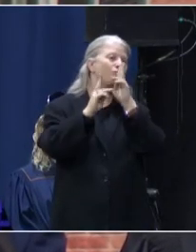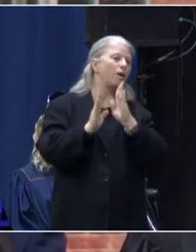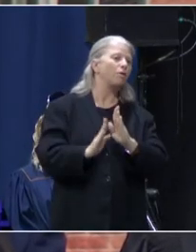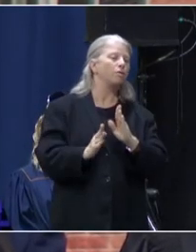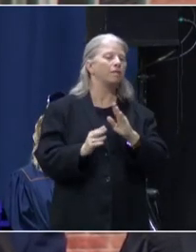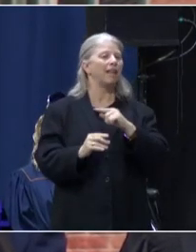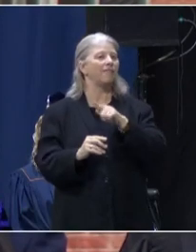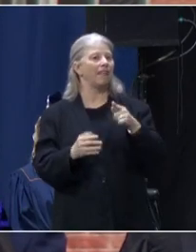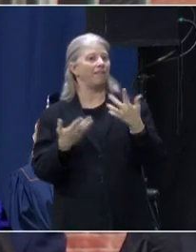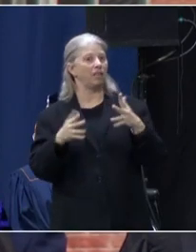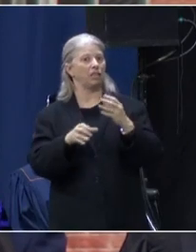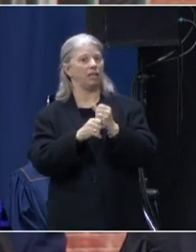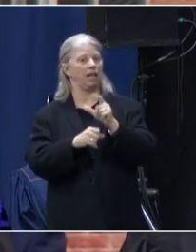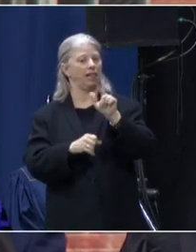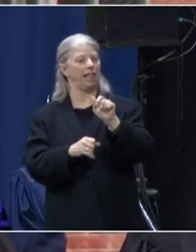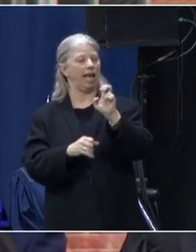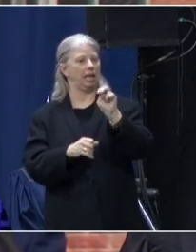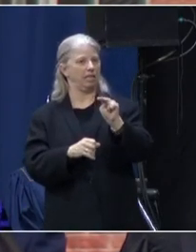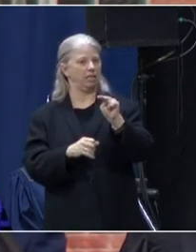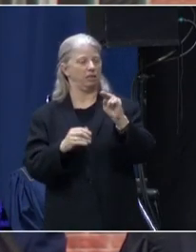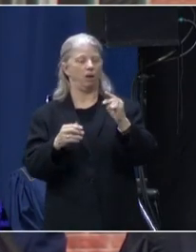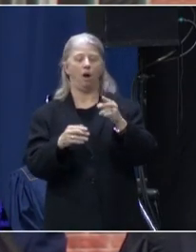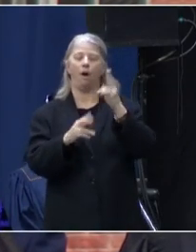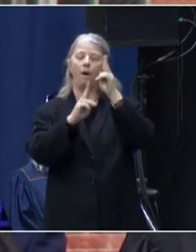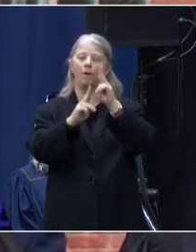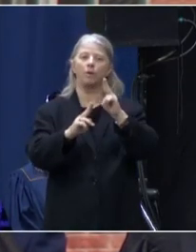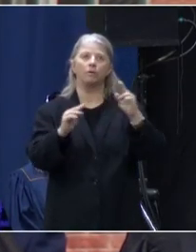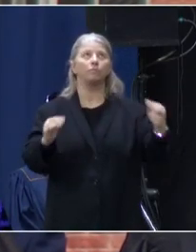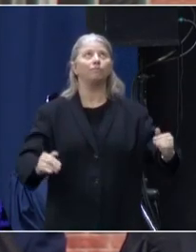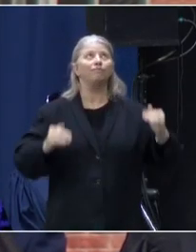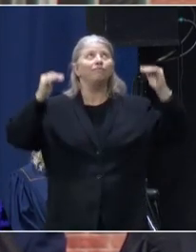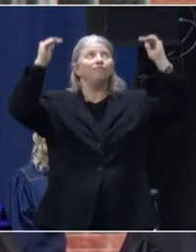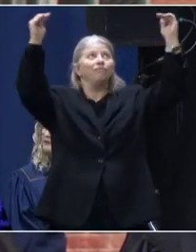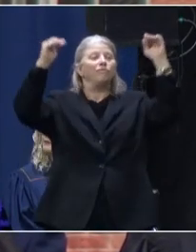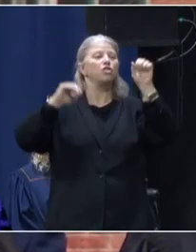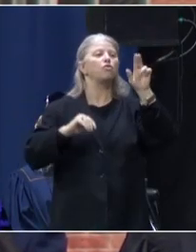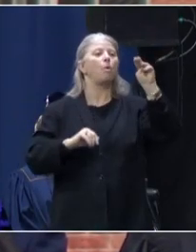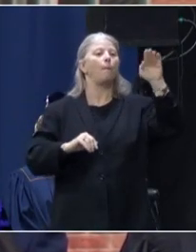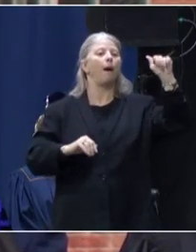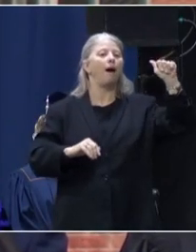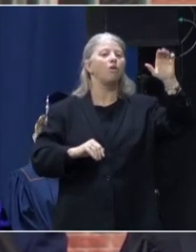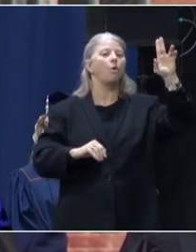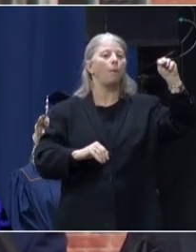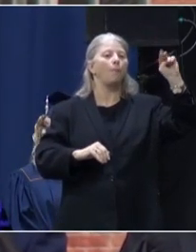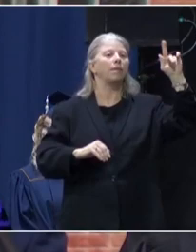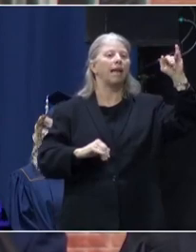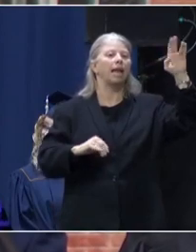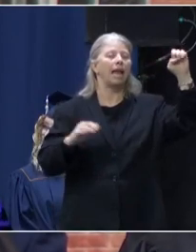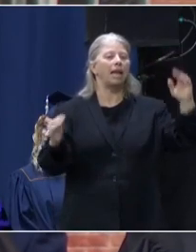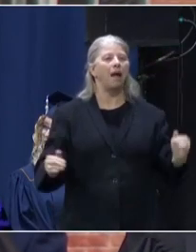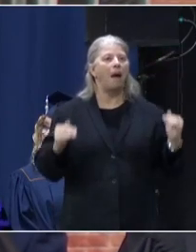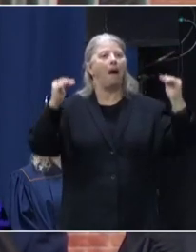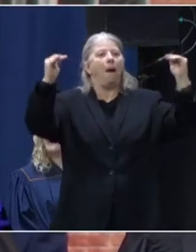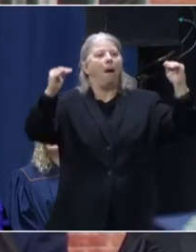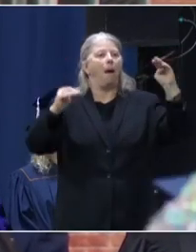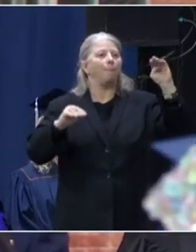for the Latin honors, summa cum laude, magna cum laude, and cum laude, please stand.